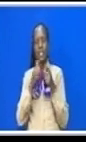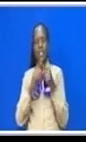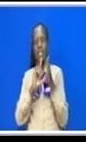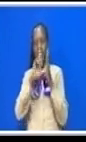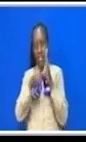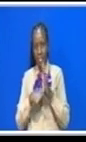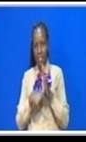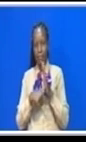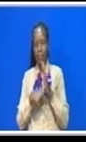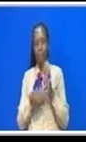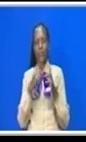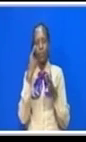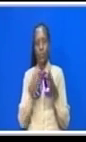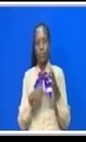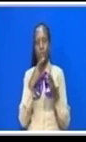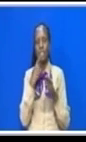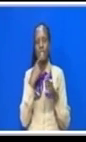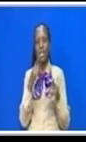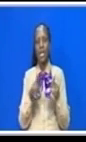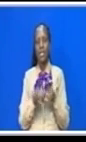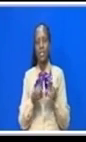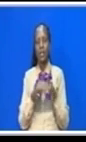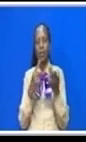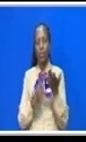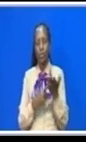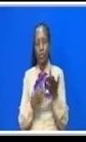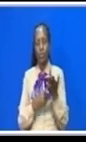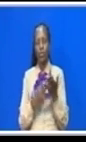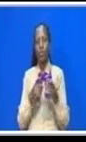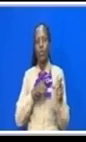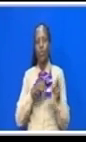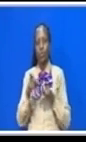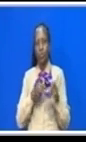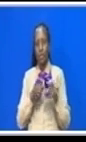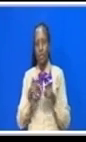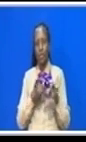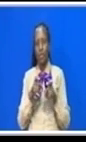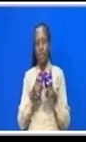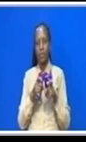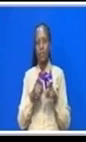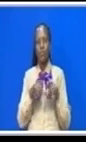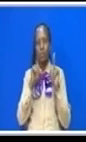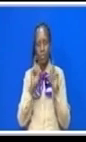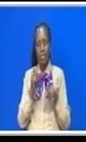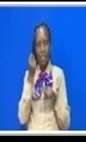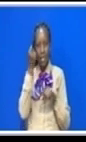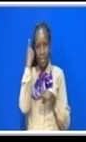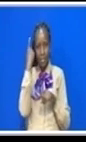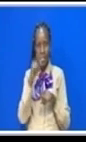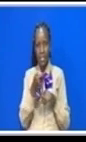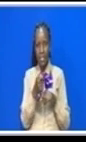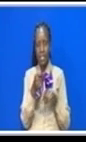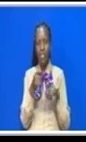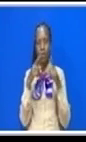at what do we refer to colonial rule. So we need to understand we talk of the key terms, and